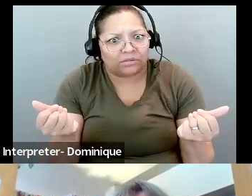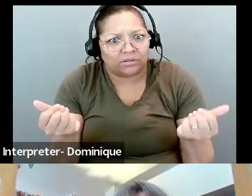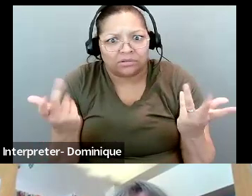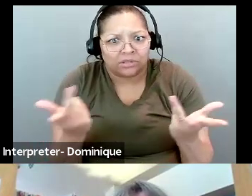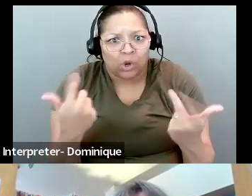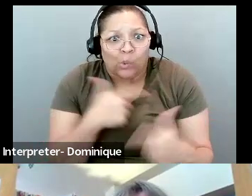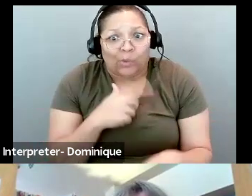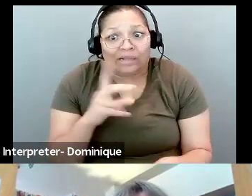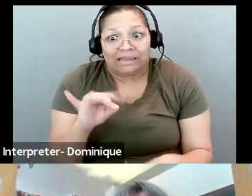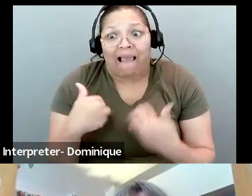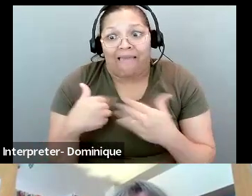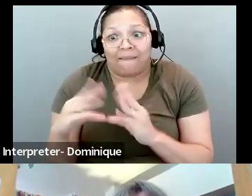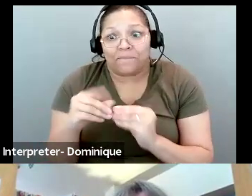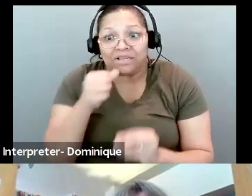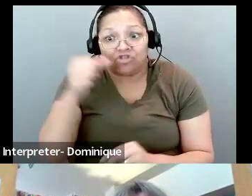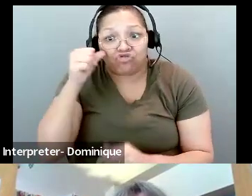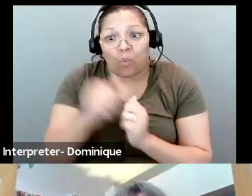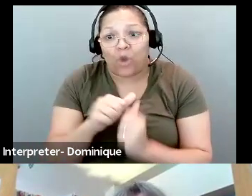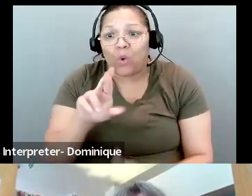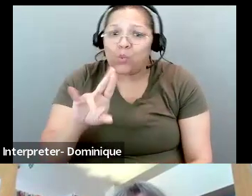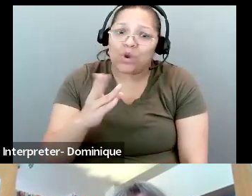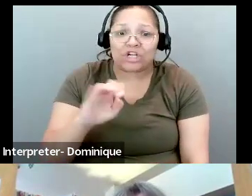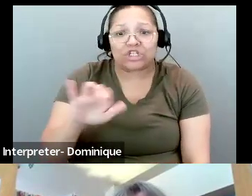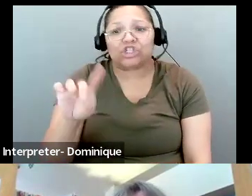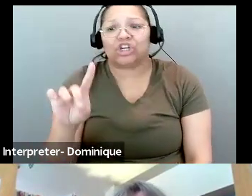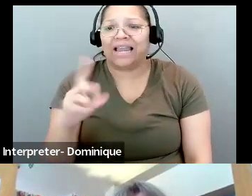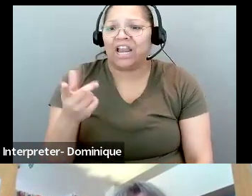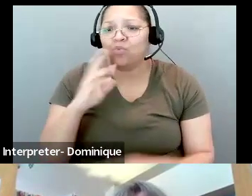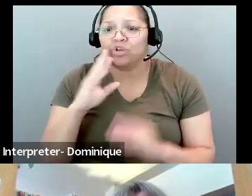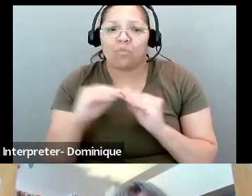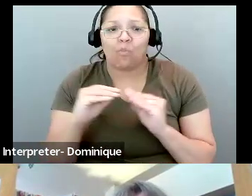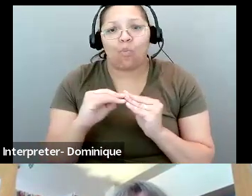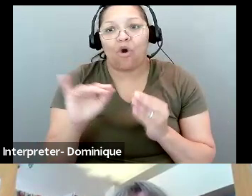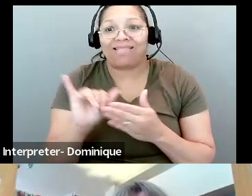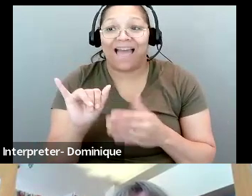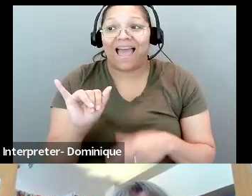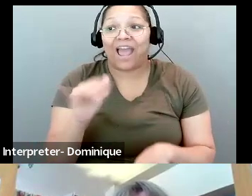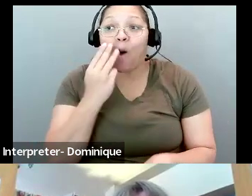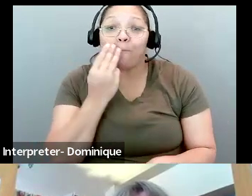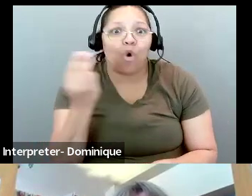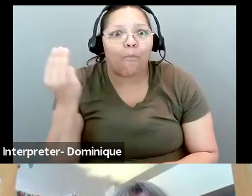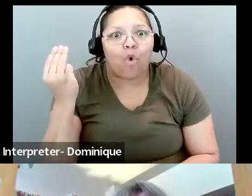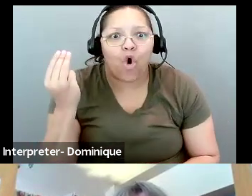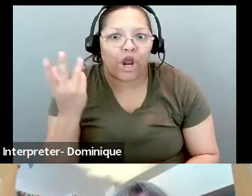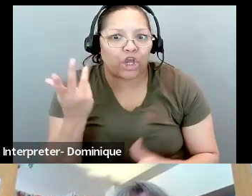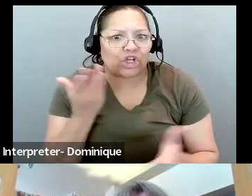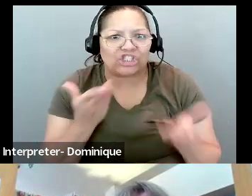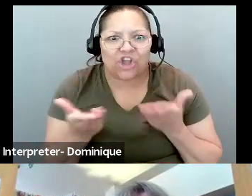did have that meeting yesterday with Richard, and it was more like a memorial service. I mean, it was